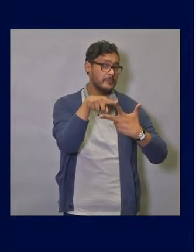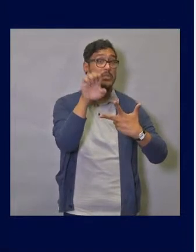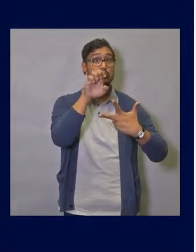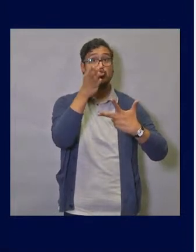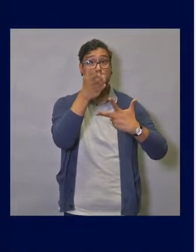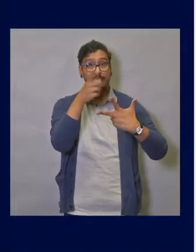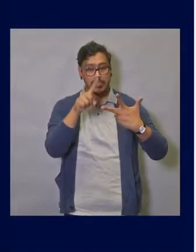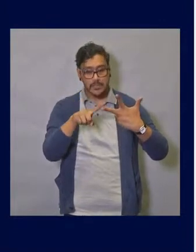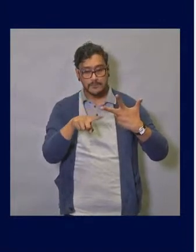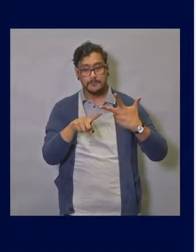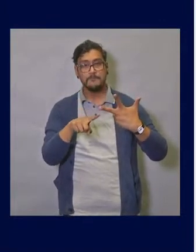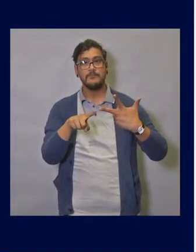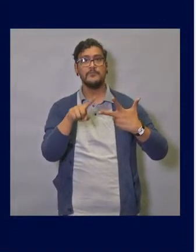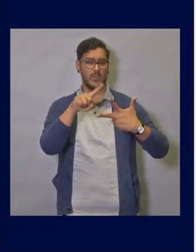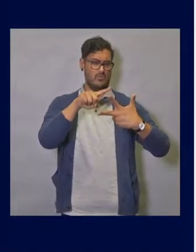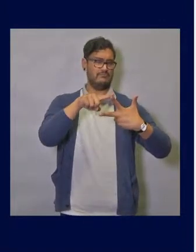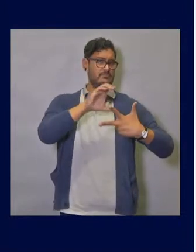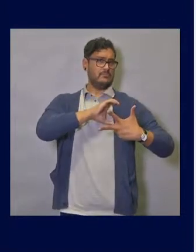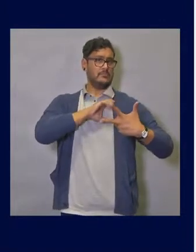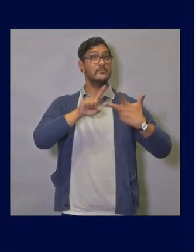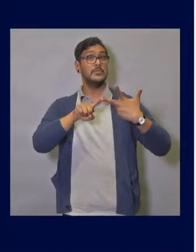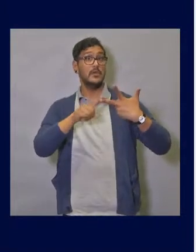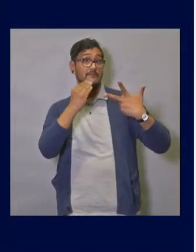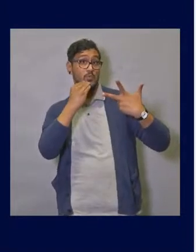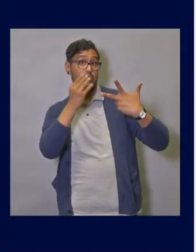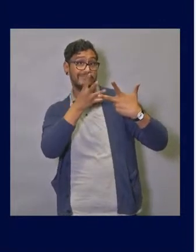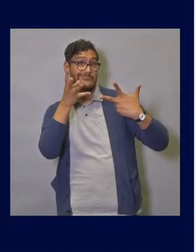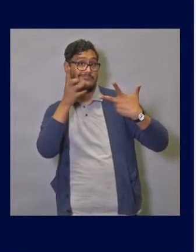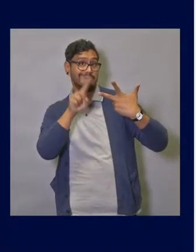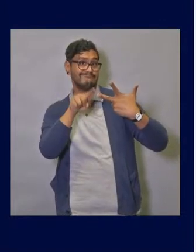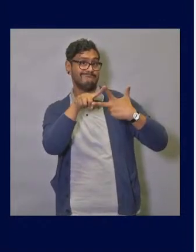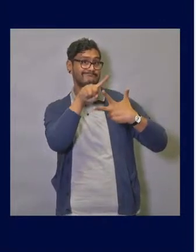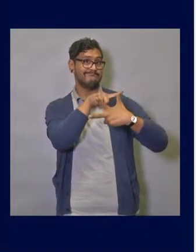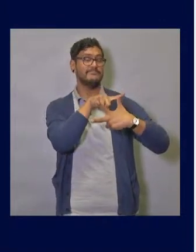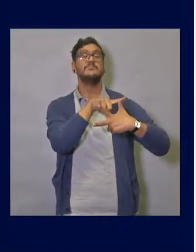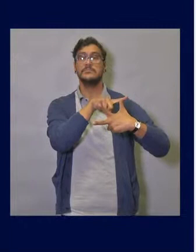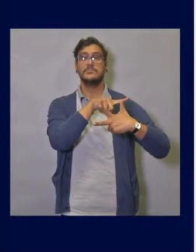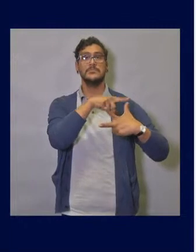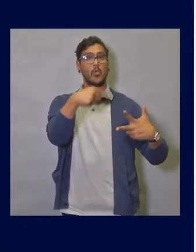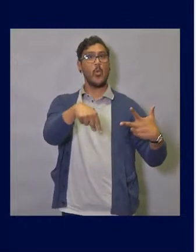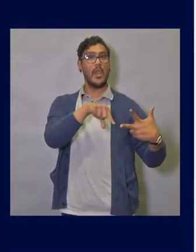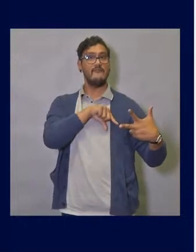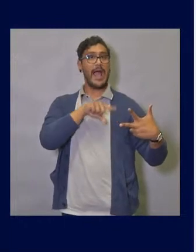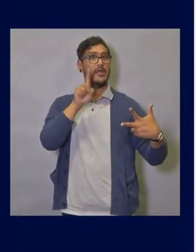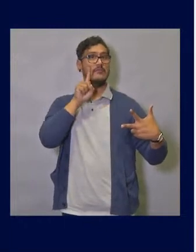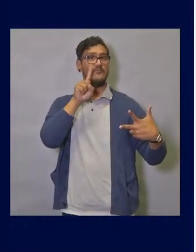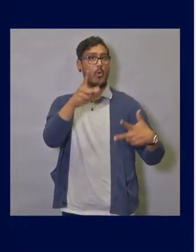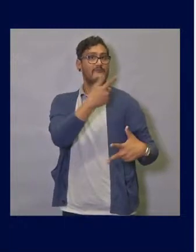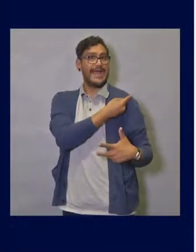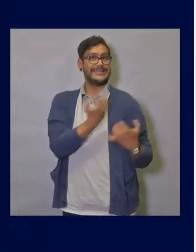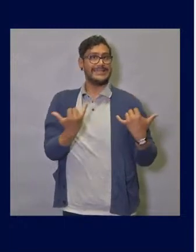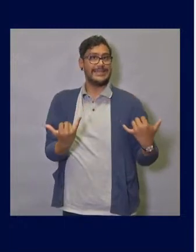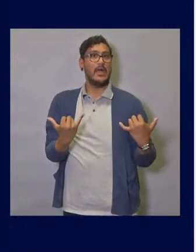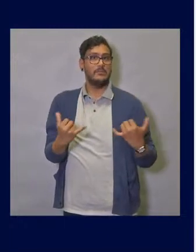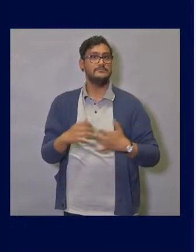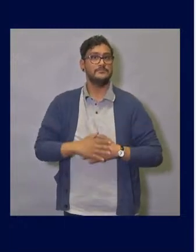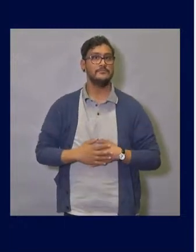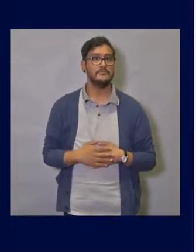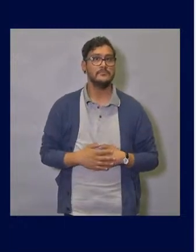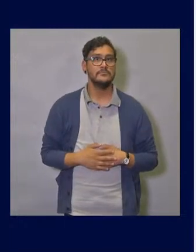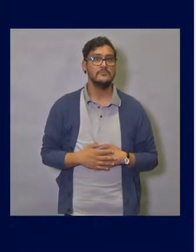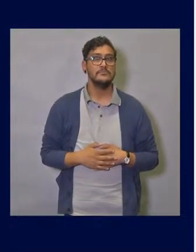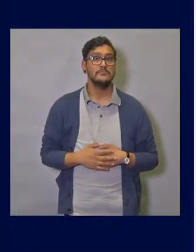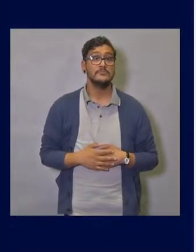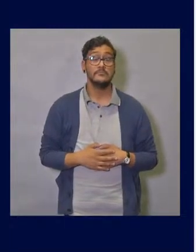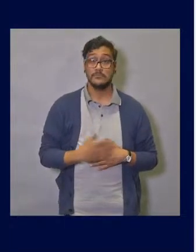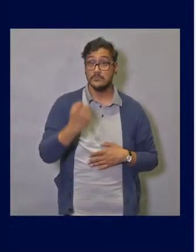law enforcement, and food and agriculture, will be eligible to be vaccinated here in LA County. It's important to note that